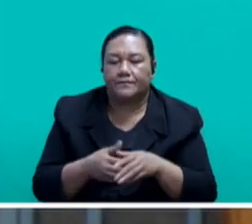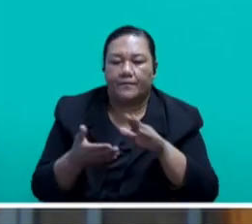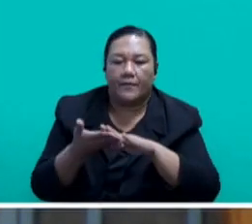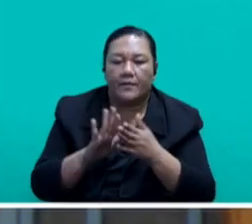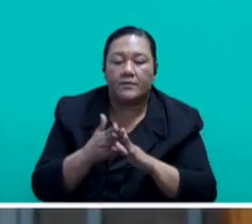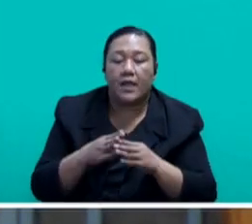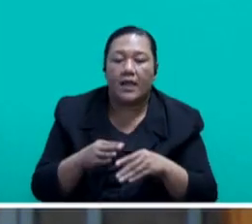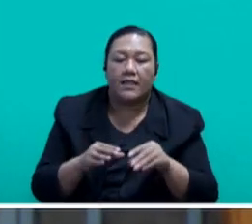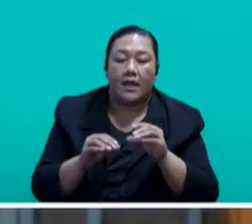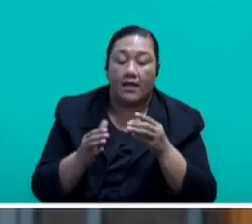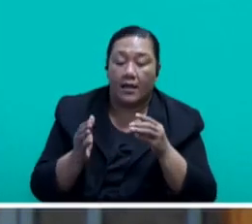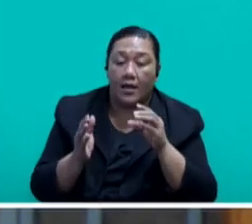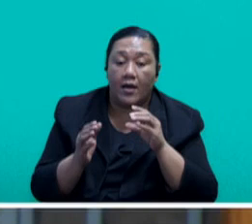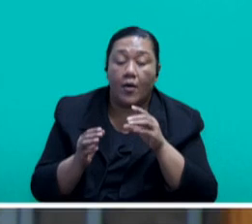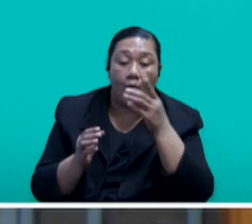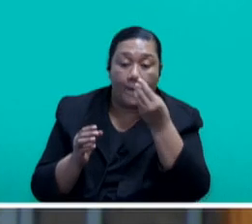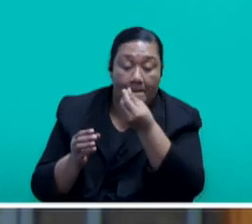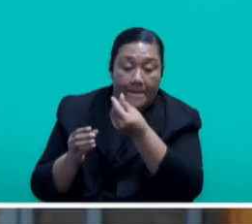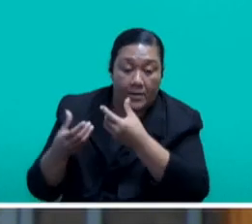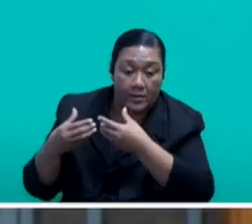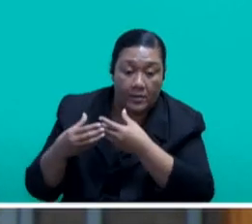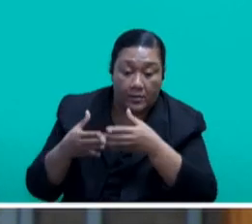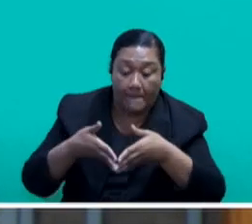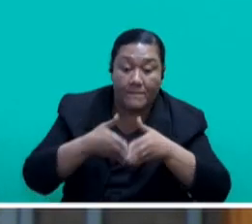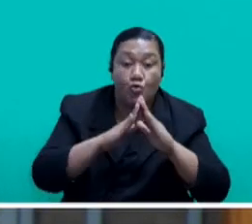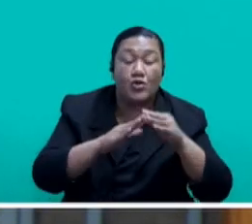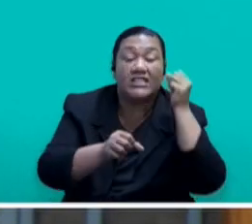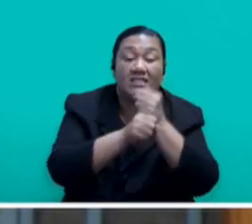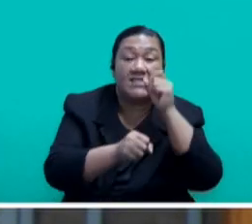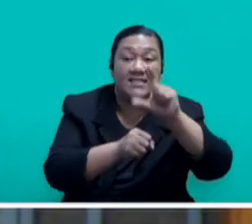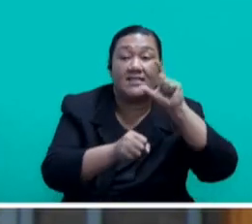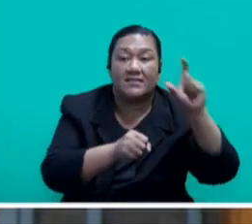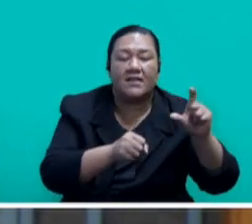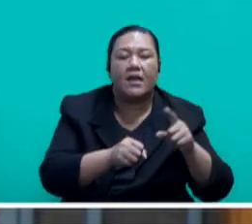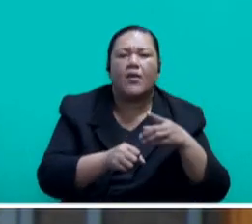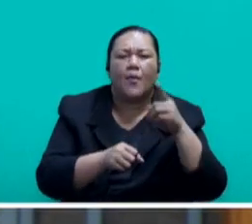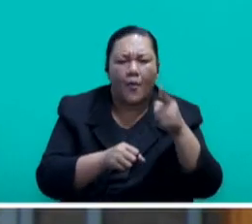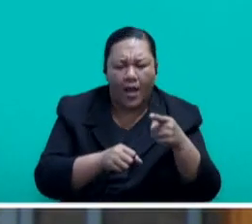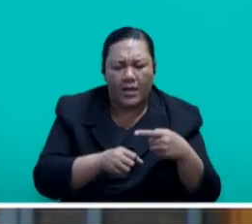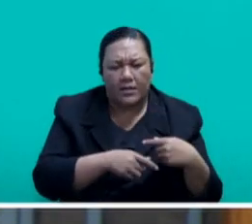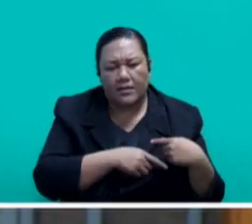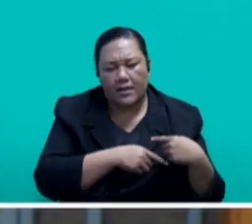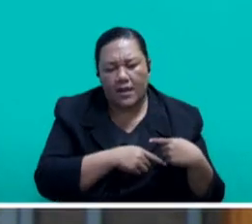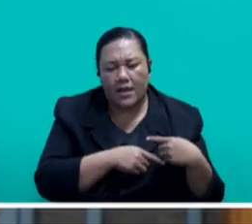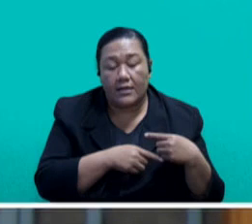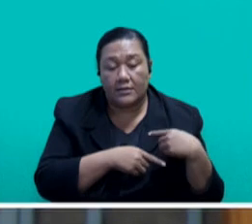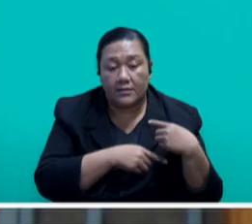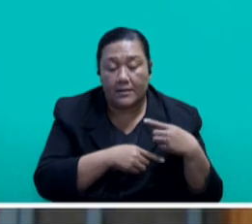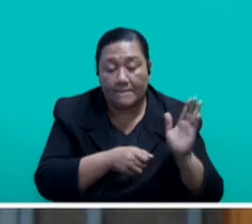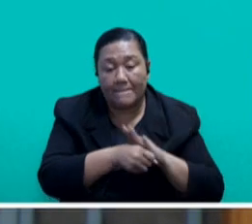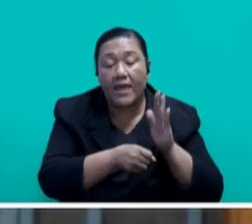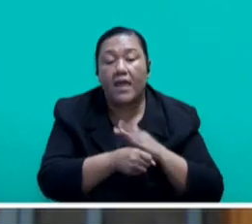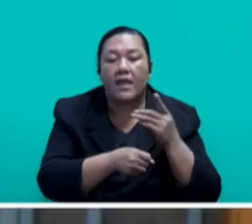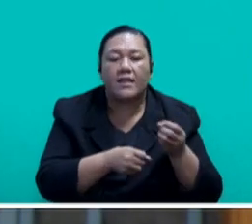Mboselevu Bokaturanga GCC this year has been restoring, rejuvenating the spirits of the